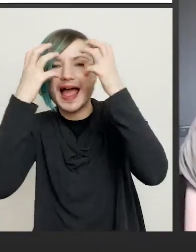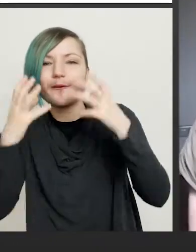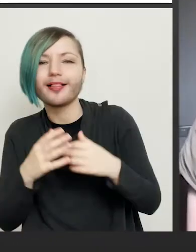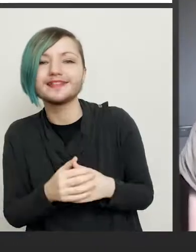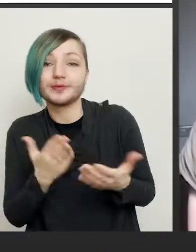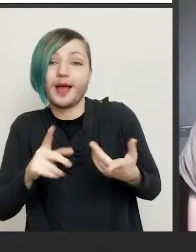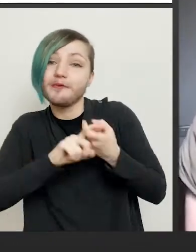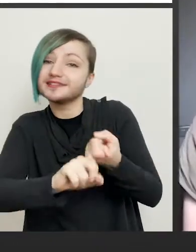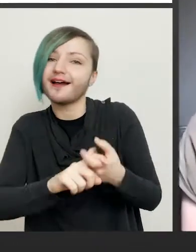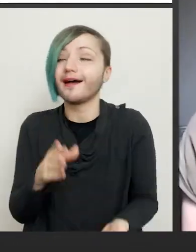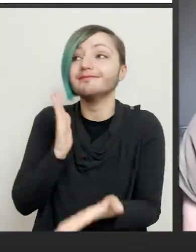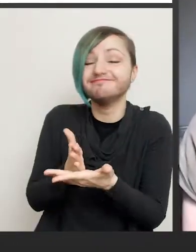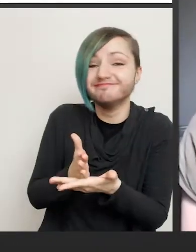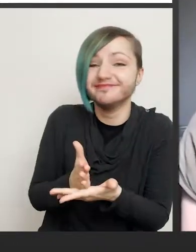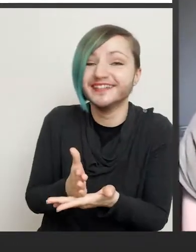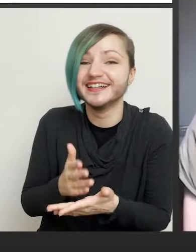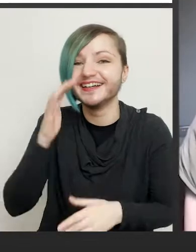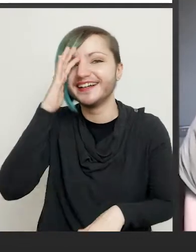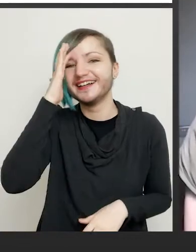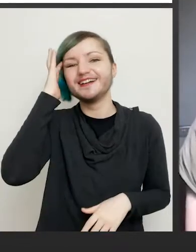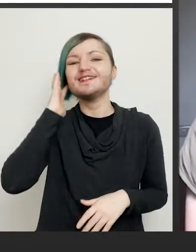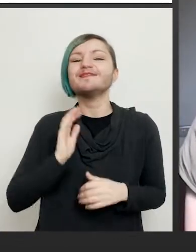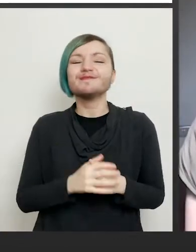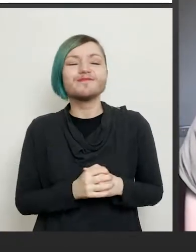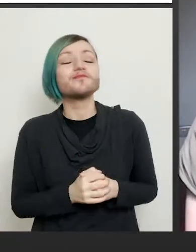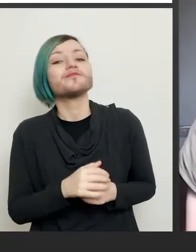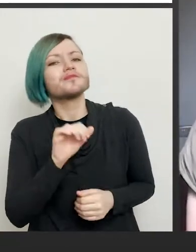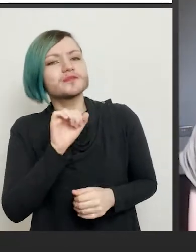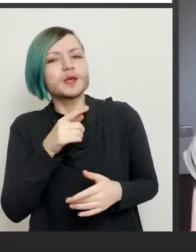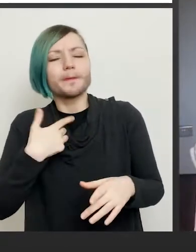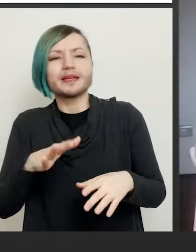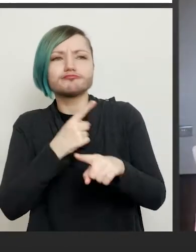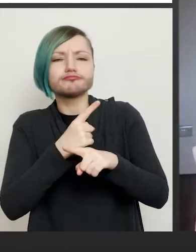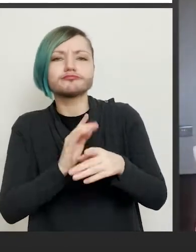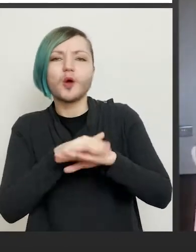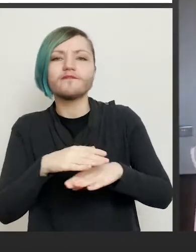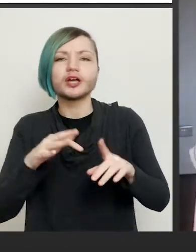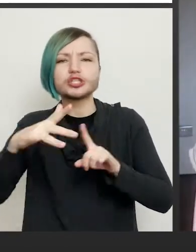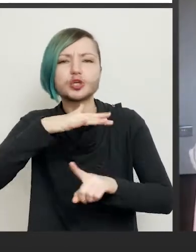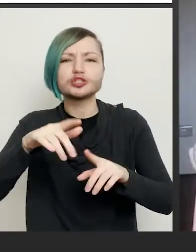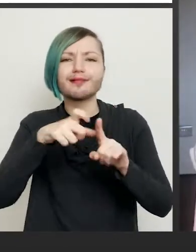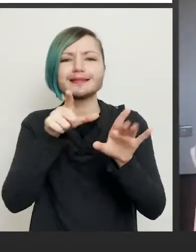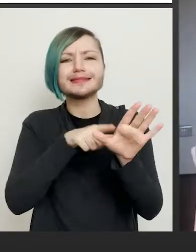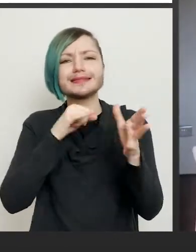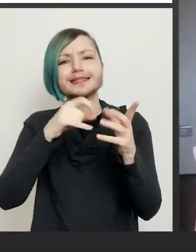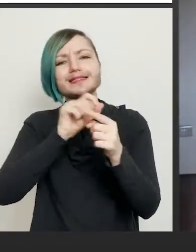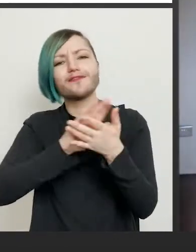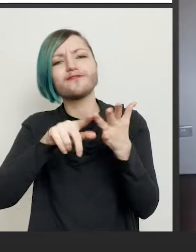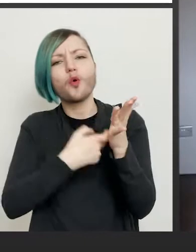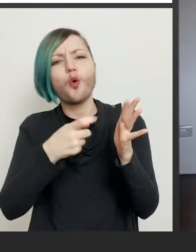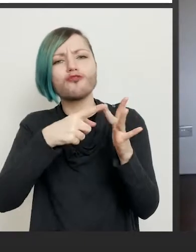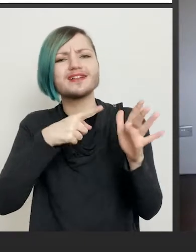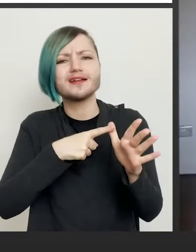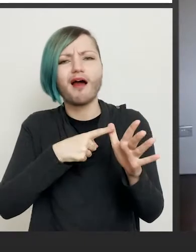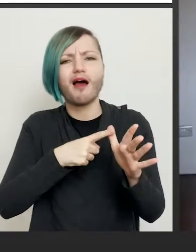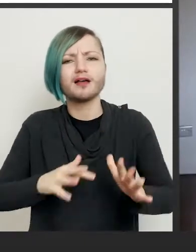Definitely. Stuck. And I touched around sort of social dysphoria and that feeling of not being referred to appropriately,